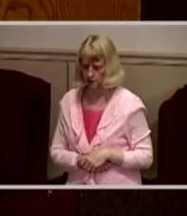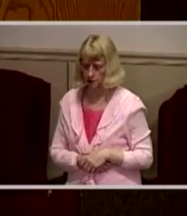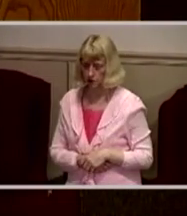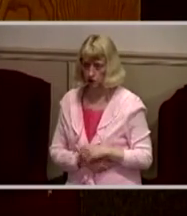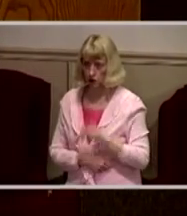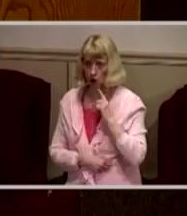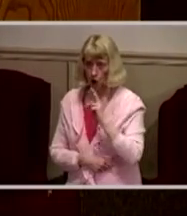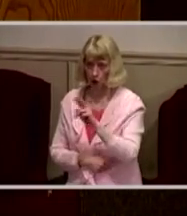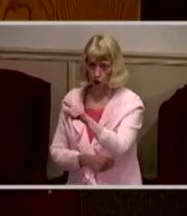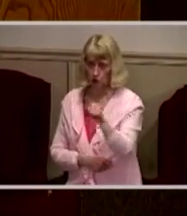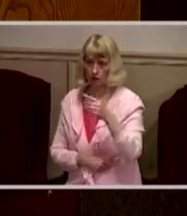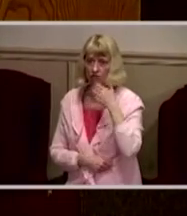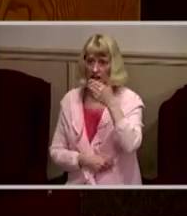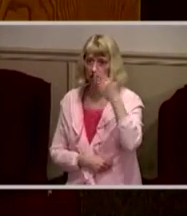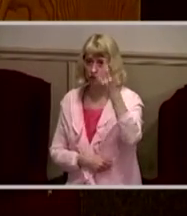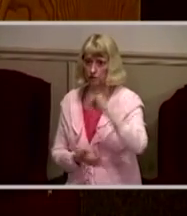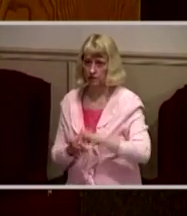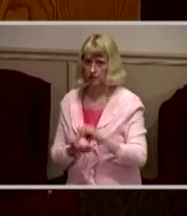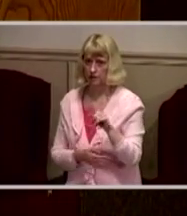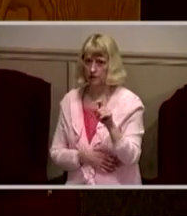Are you thankful for God's grace?